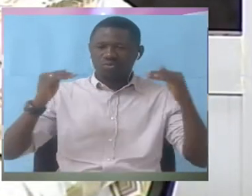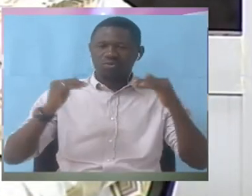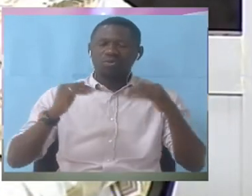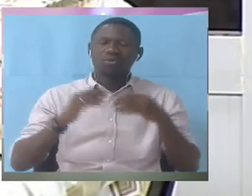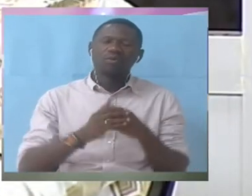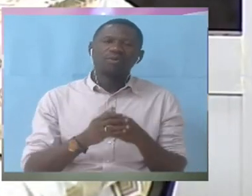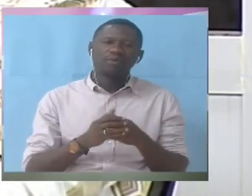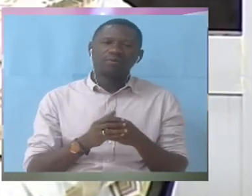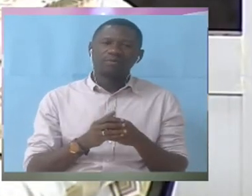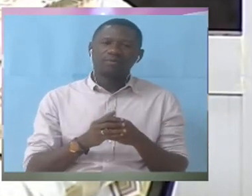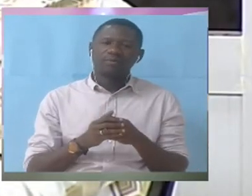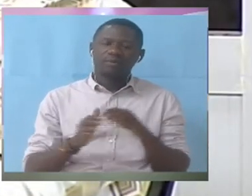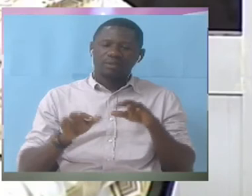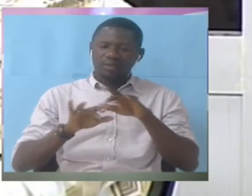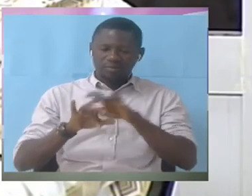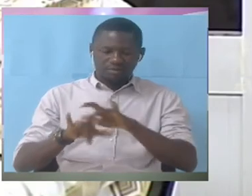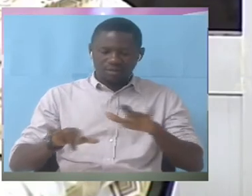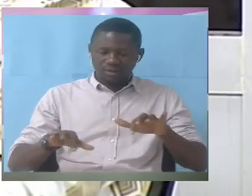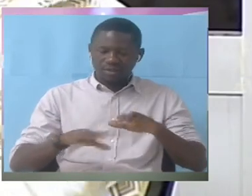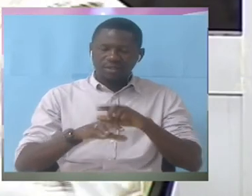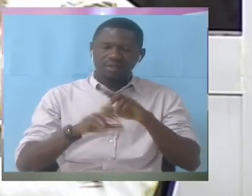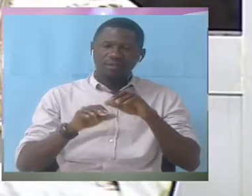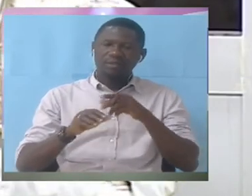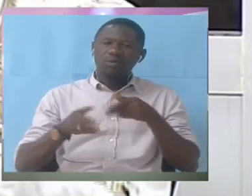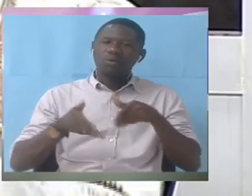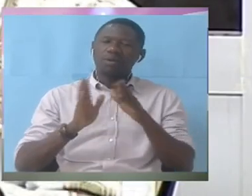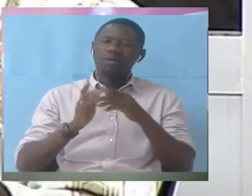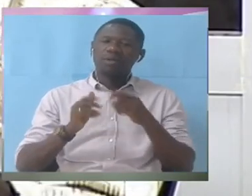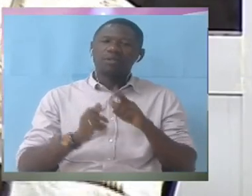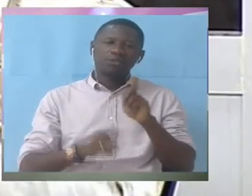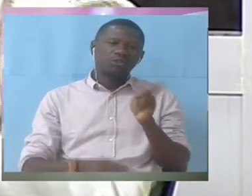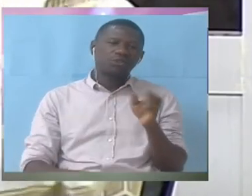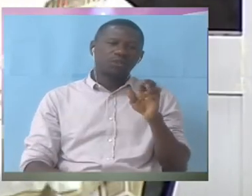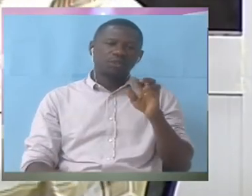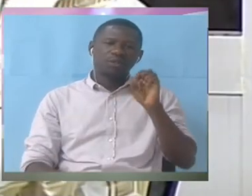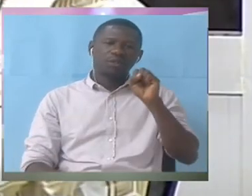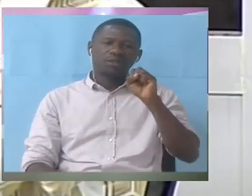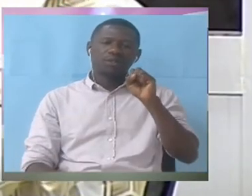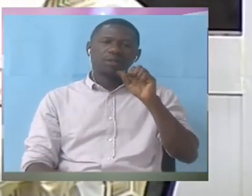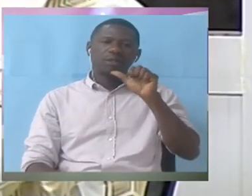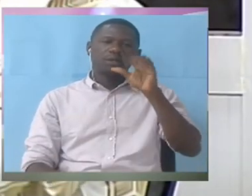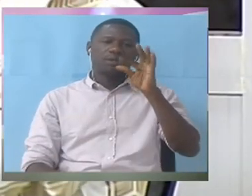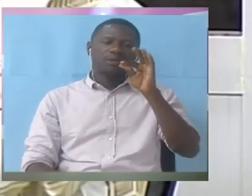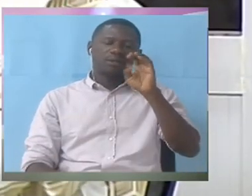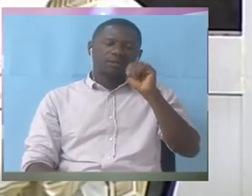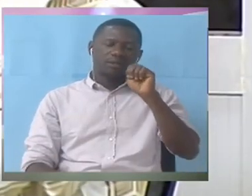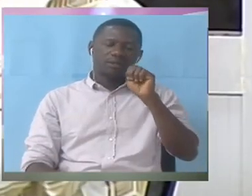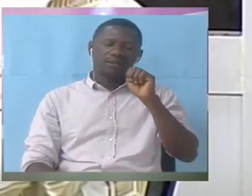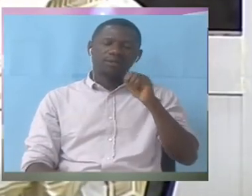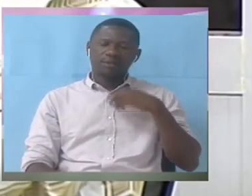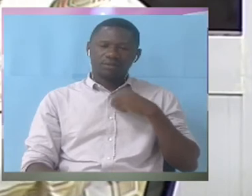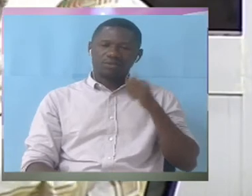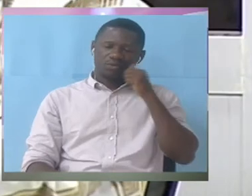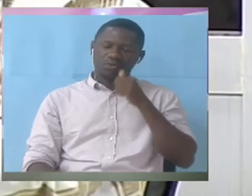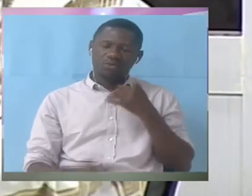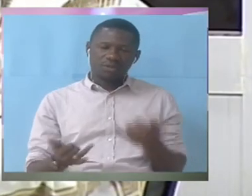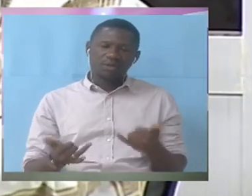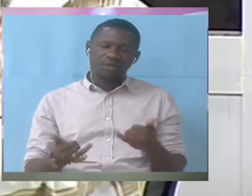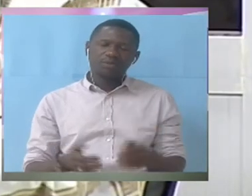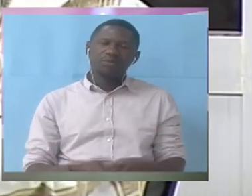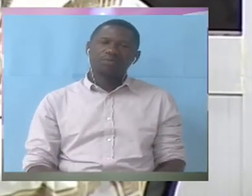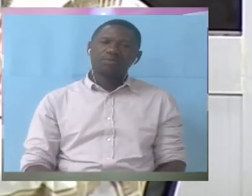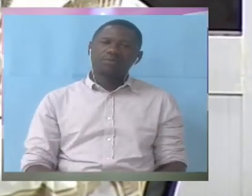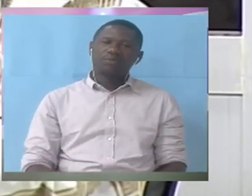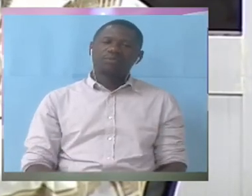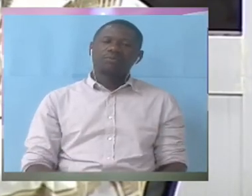digitized system that the GRTS is using now. Jëm na pour am ko be sonna way liñ ma wax moy lañ dan jëfo jamono boba mënuñ